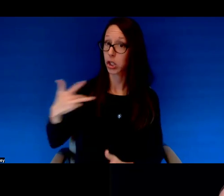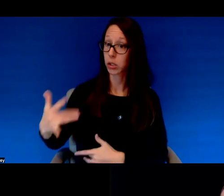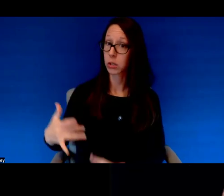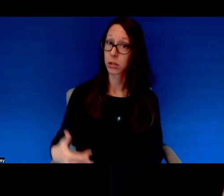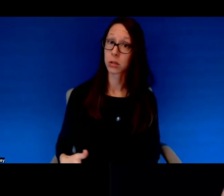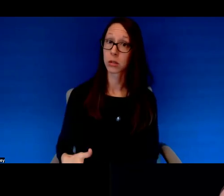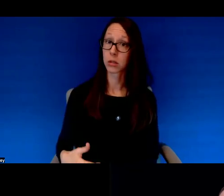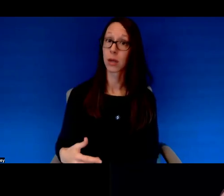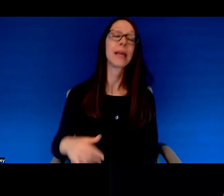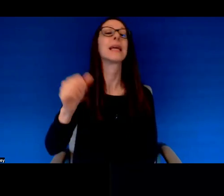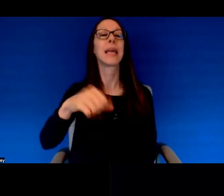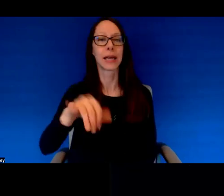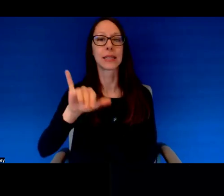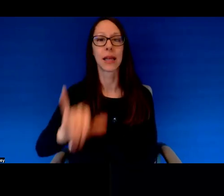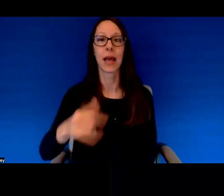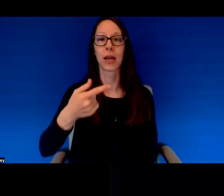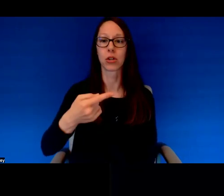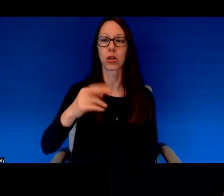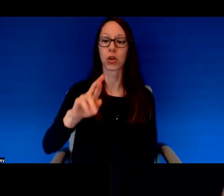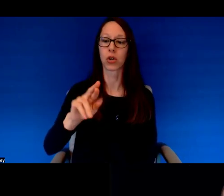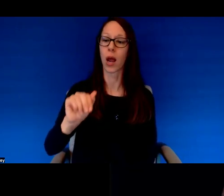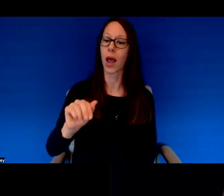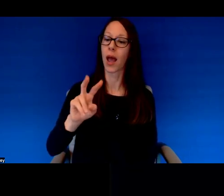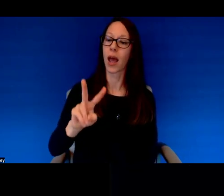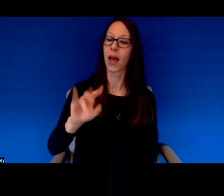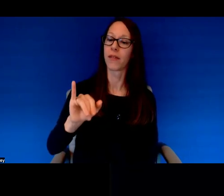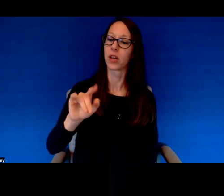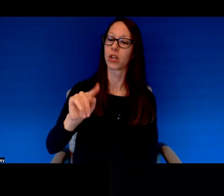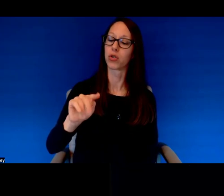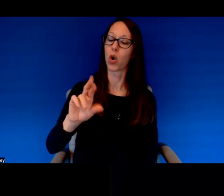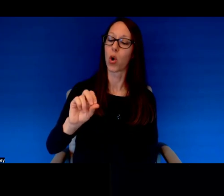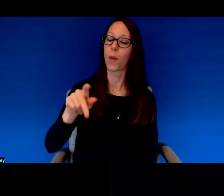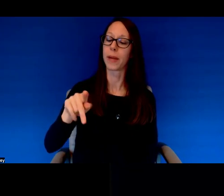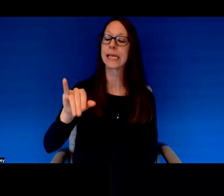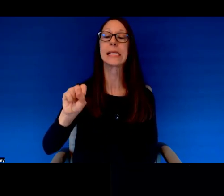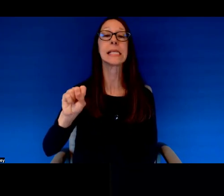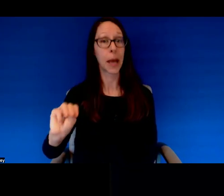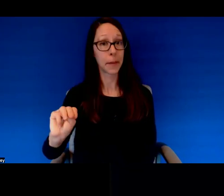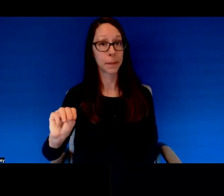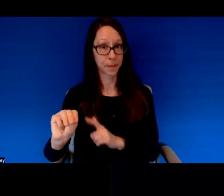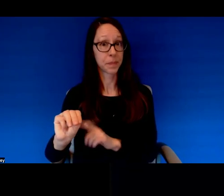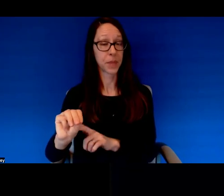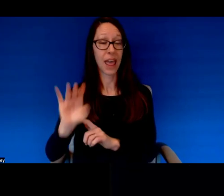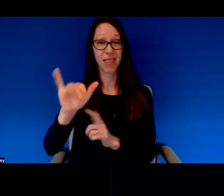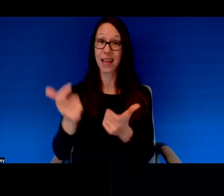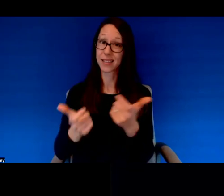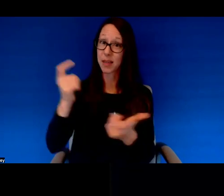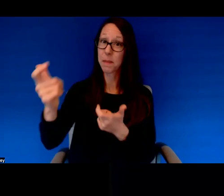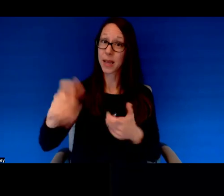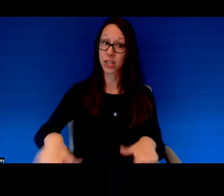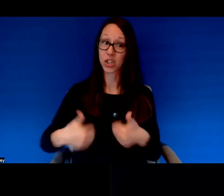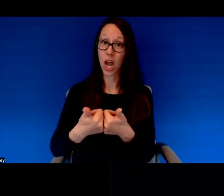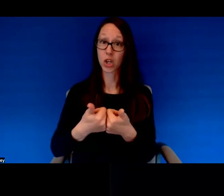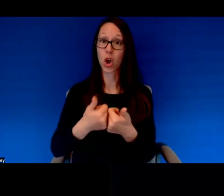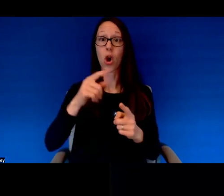Yes, that's called gravitropism, and it is one of the issues that we have that I talked about earlier, is that signals for the plant roots